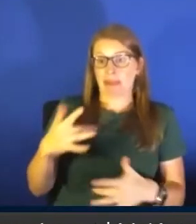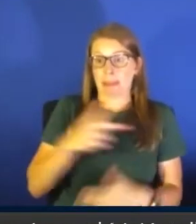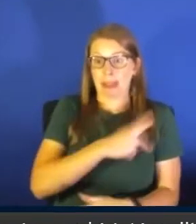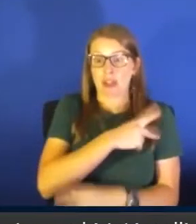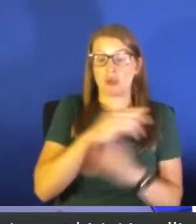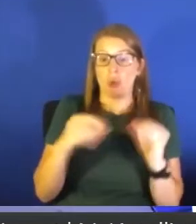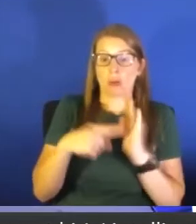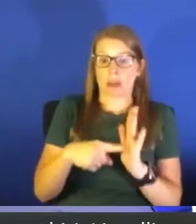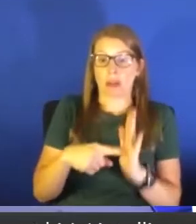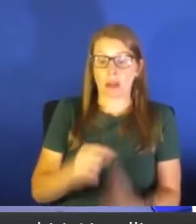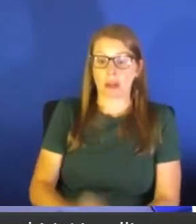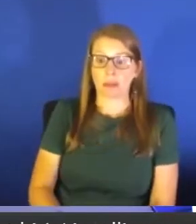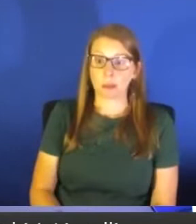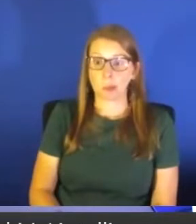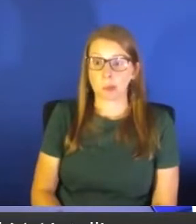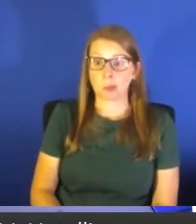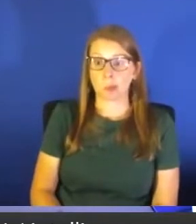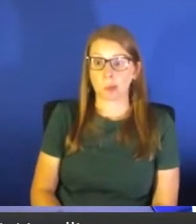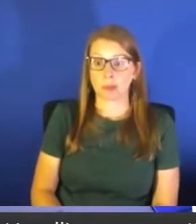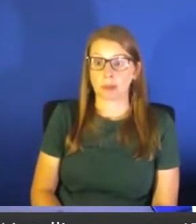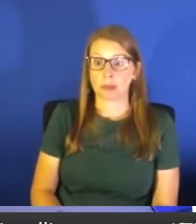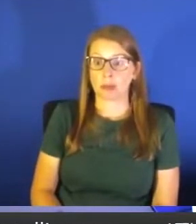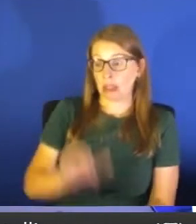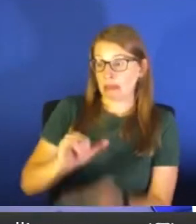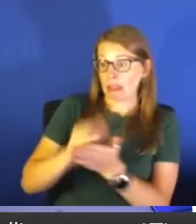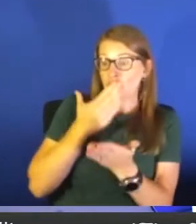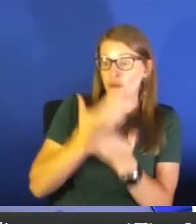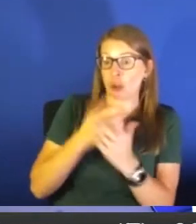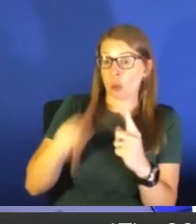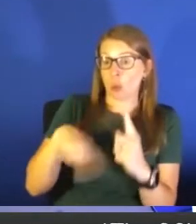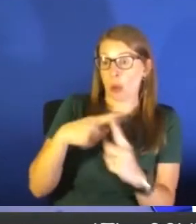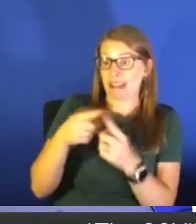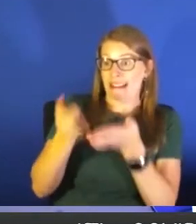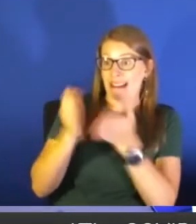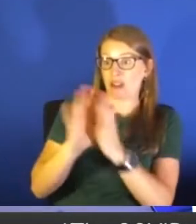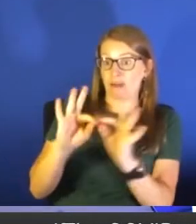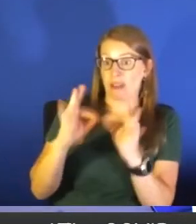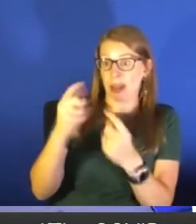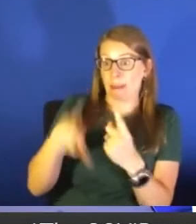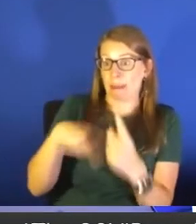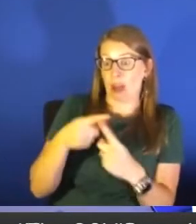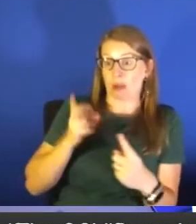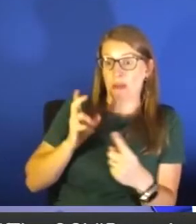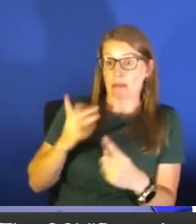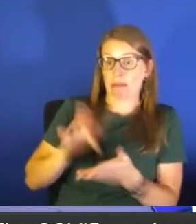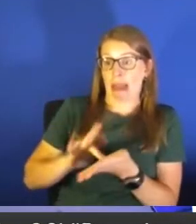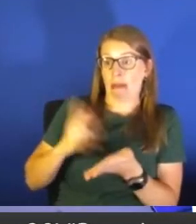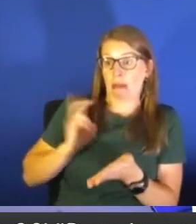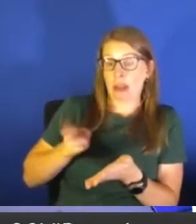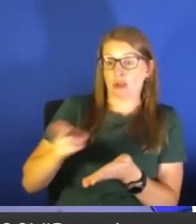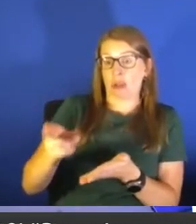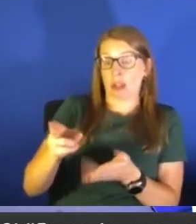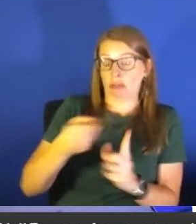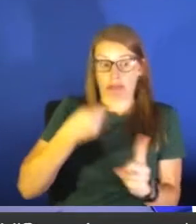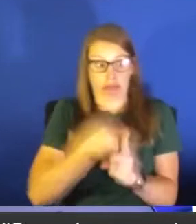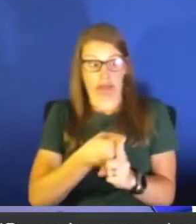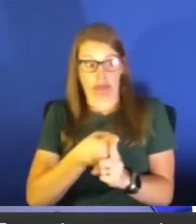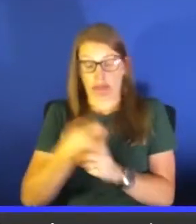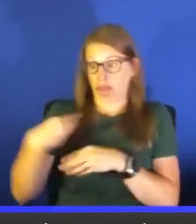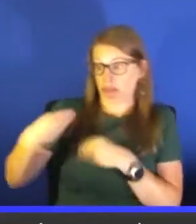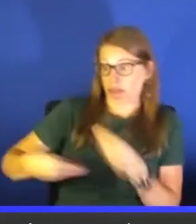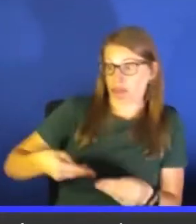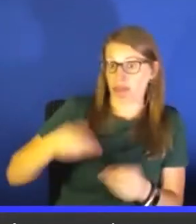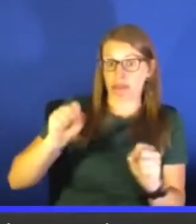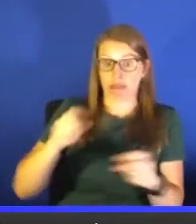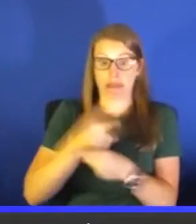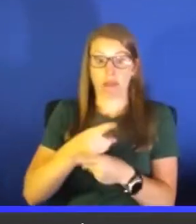times probably when it's good to ask your family about their history for those who might be impacted because they're passing it down, right? Right, so there is some